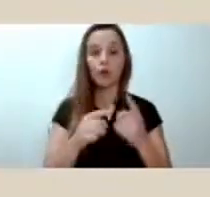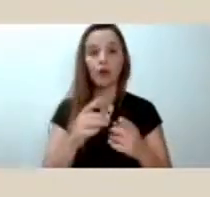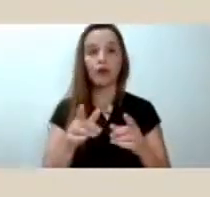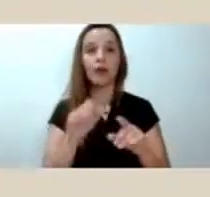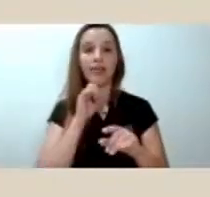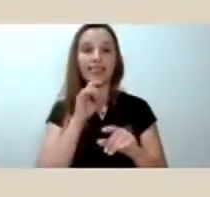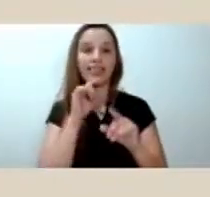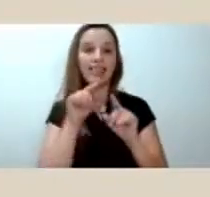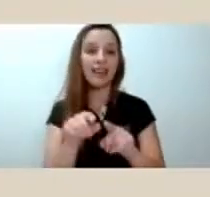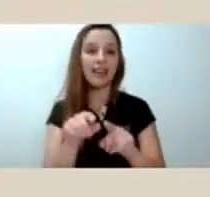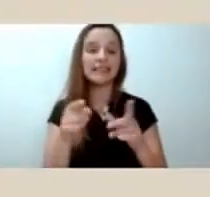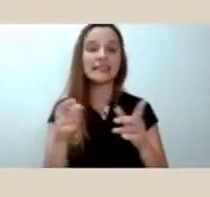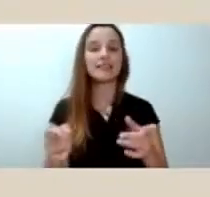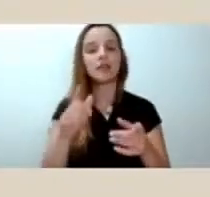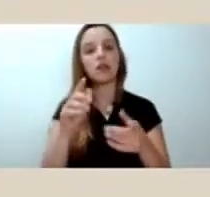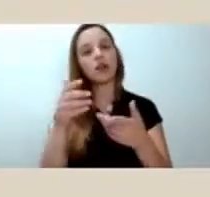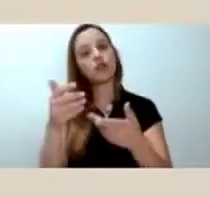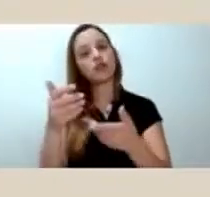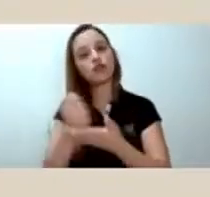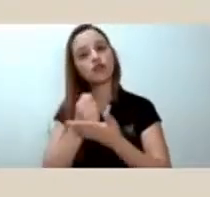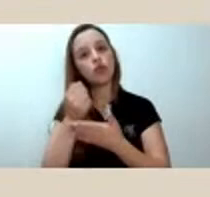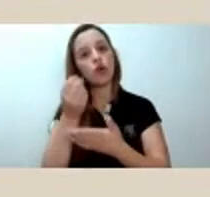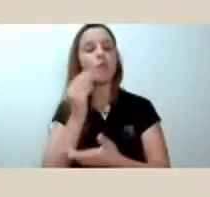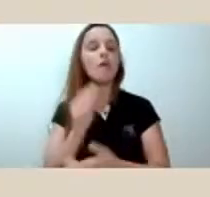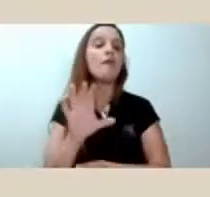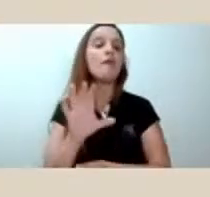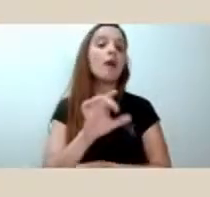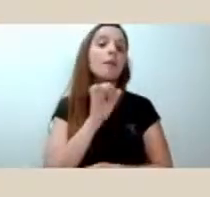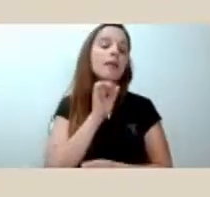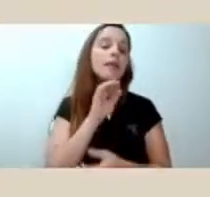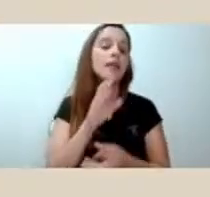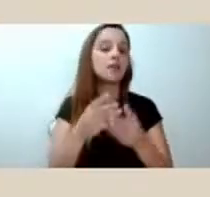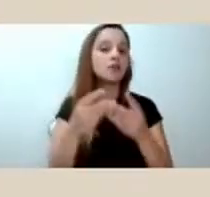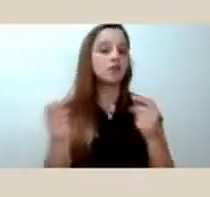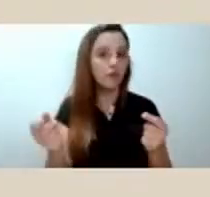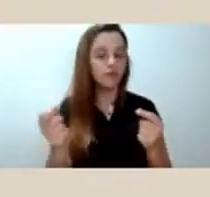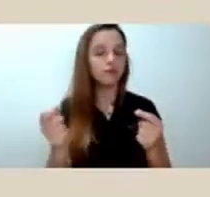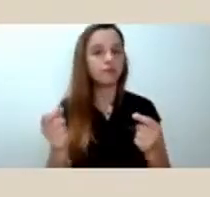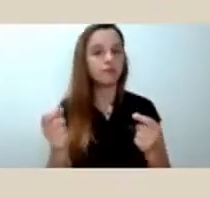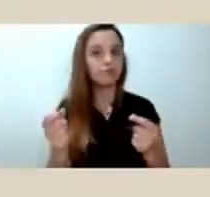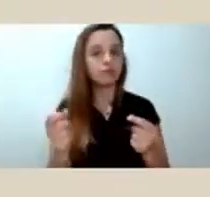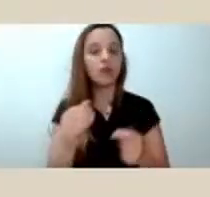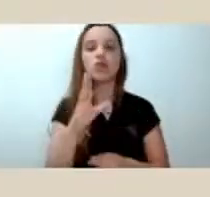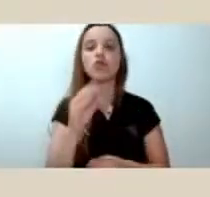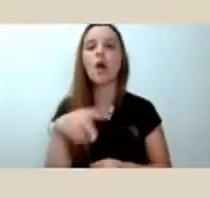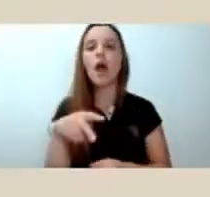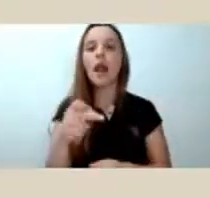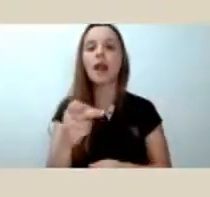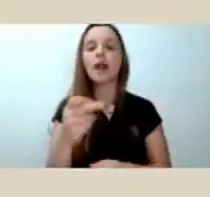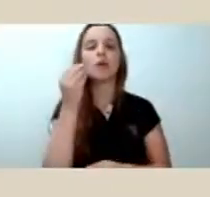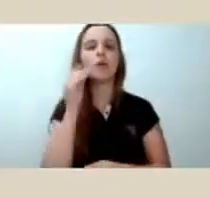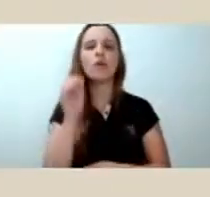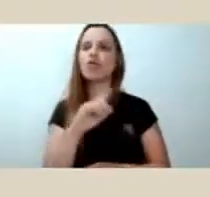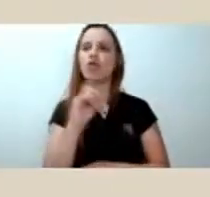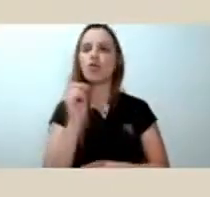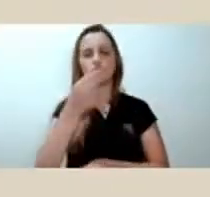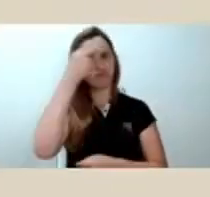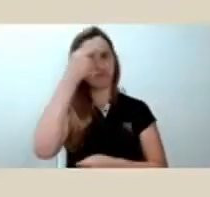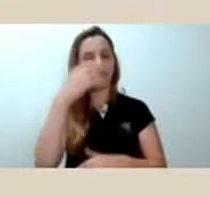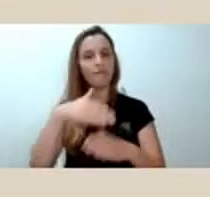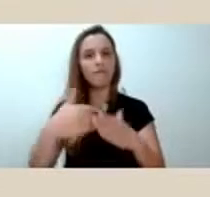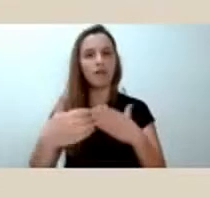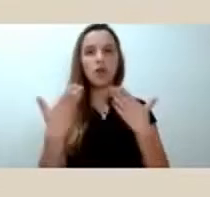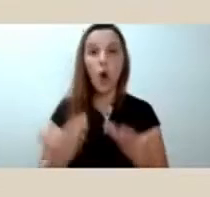these problems of biasing. So a question directed towards you, Joanna, is how much are we already biasing AI